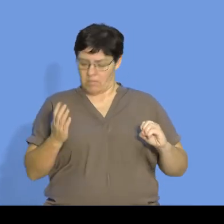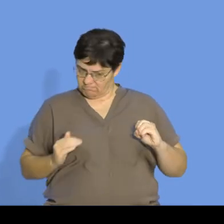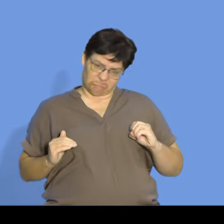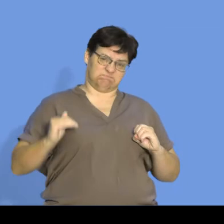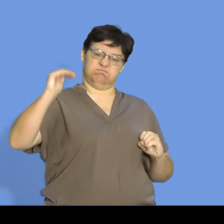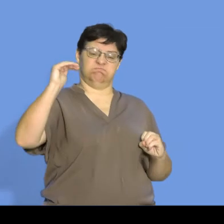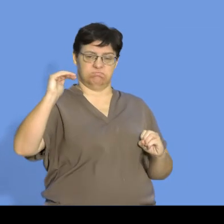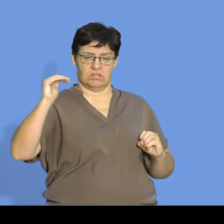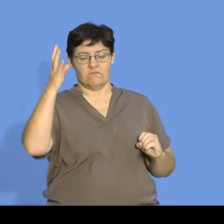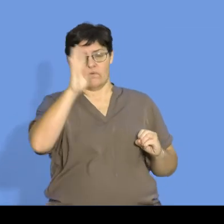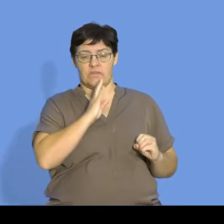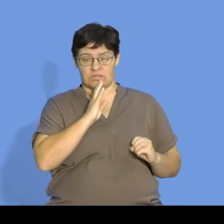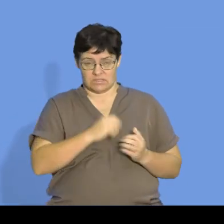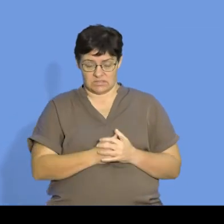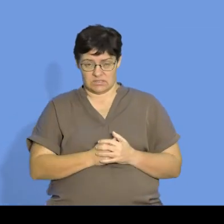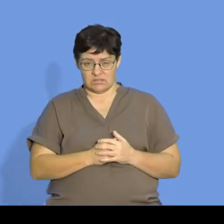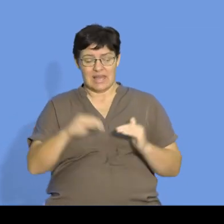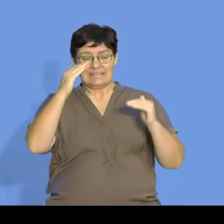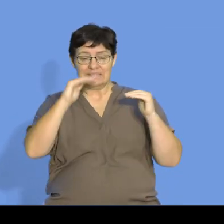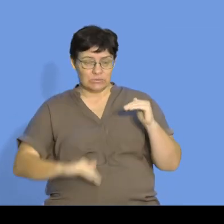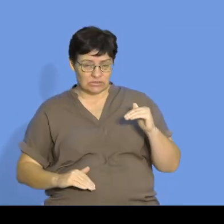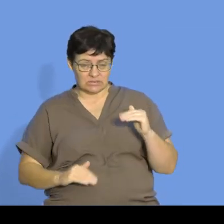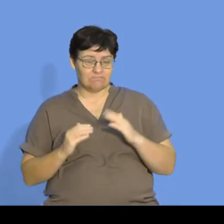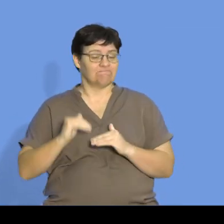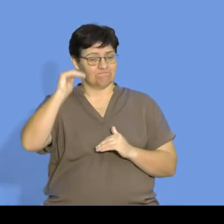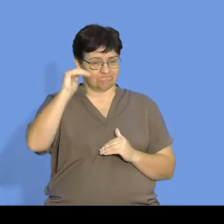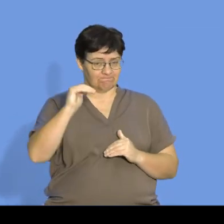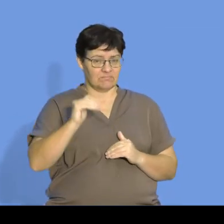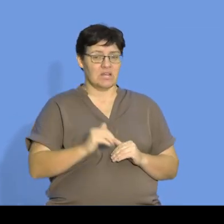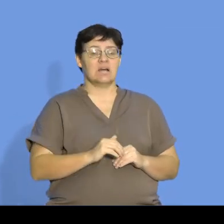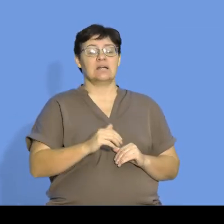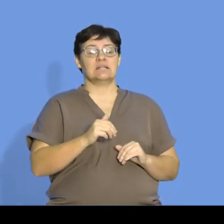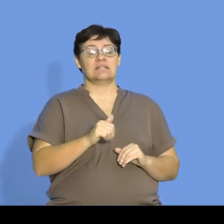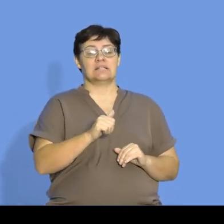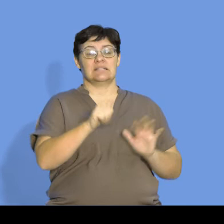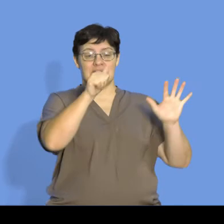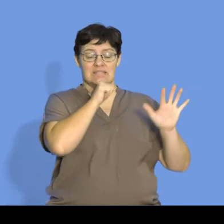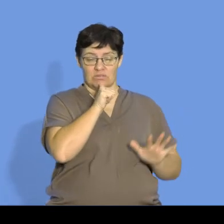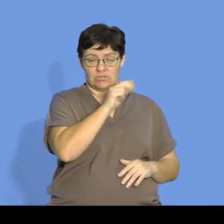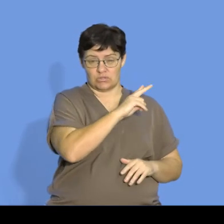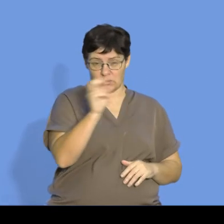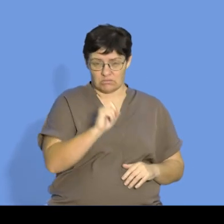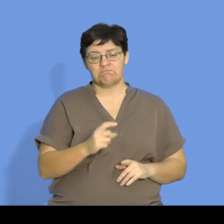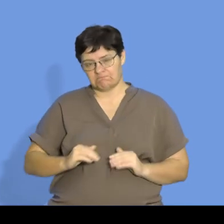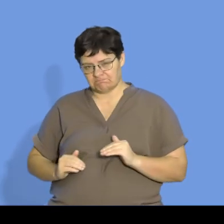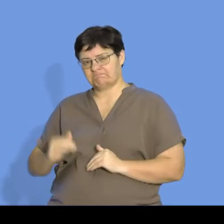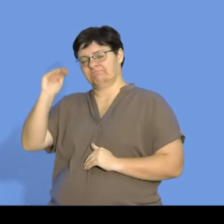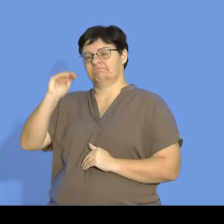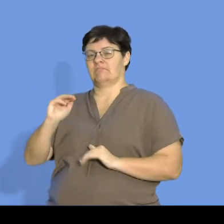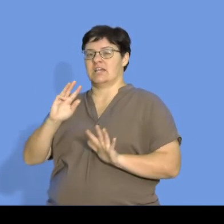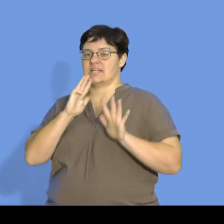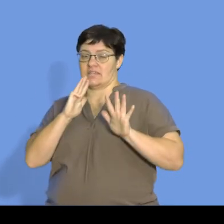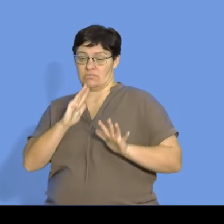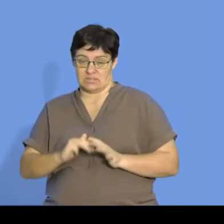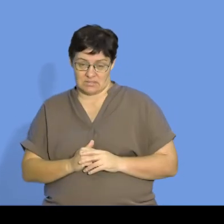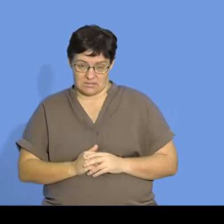to 4,000, and your depreciation also increased. I think it was from 6,200 to